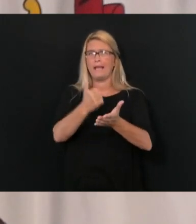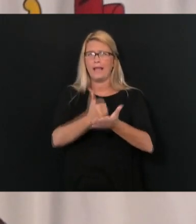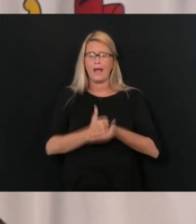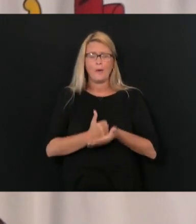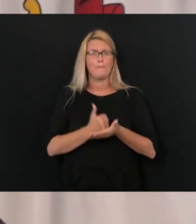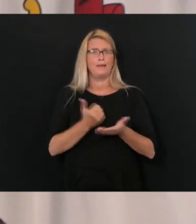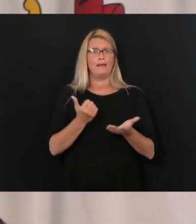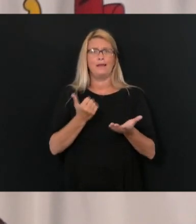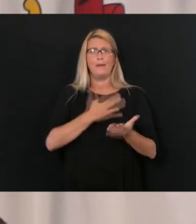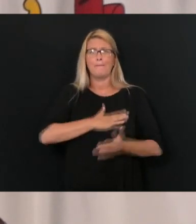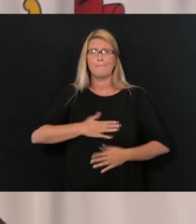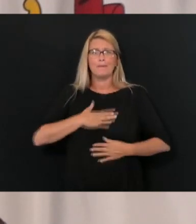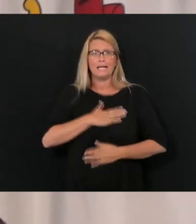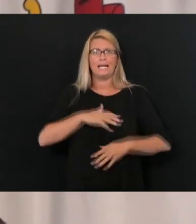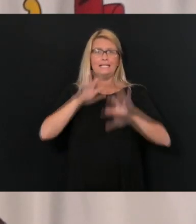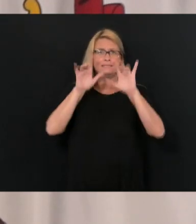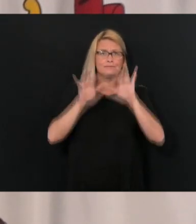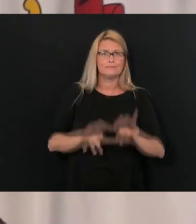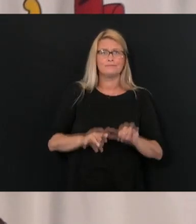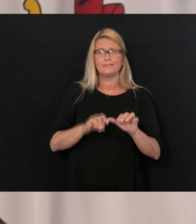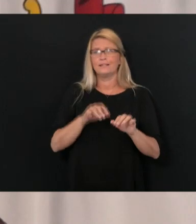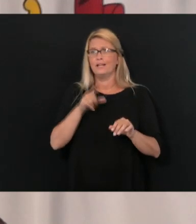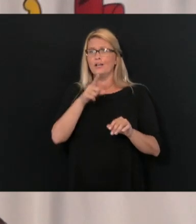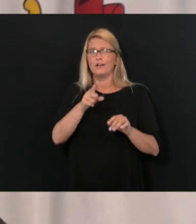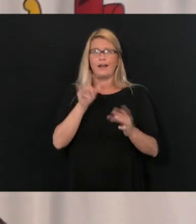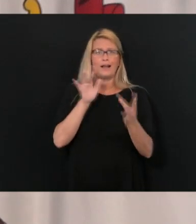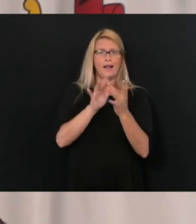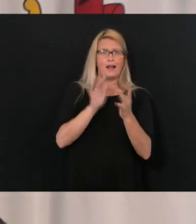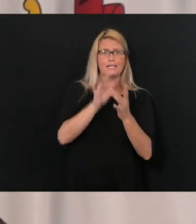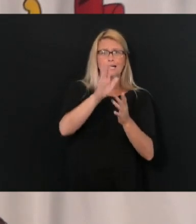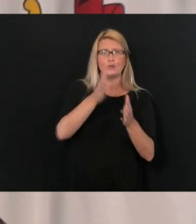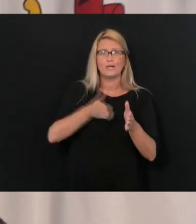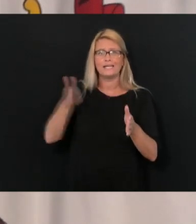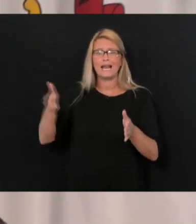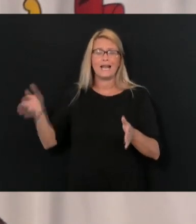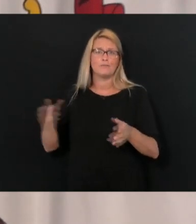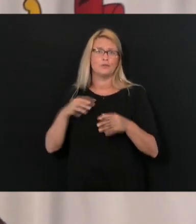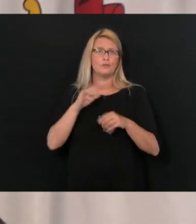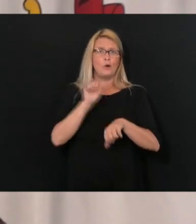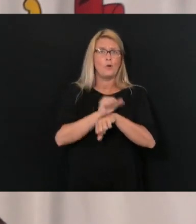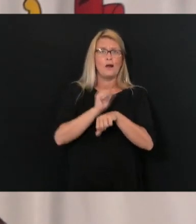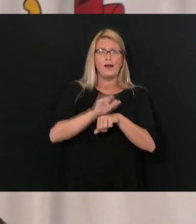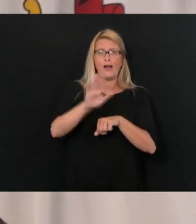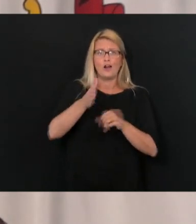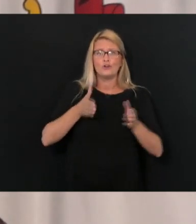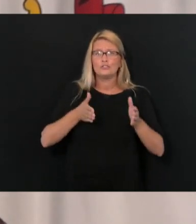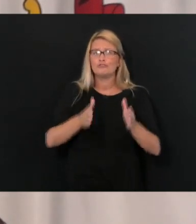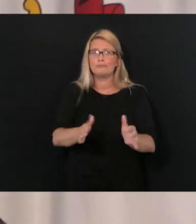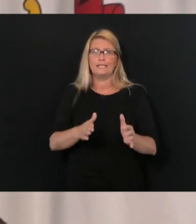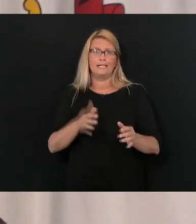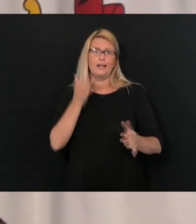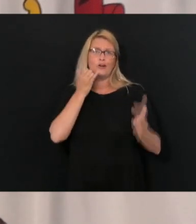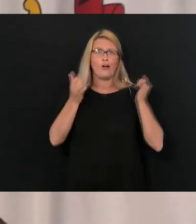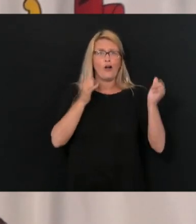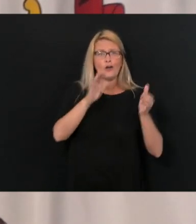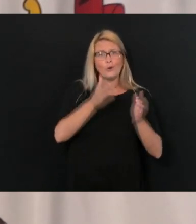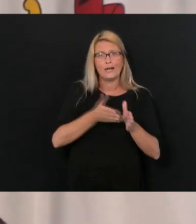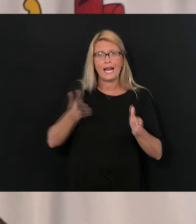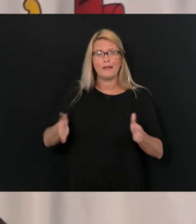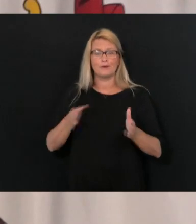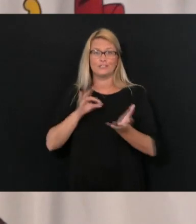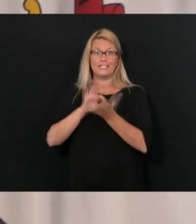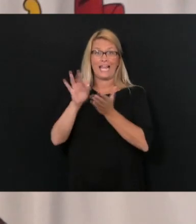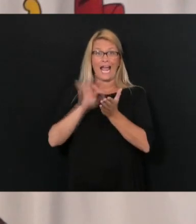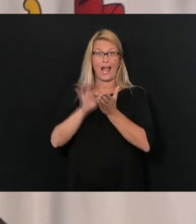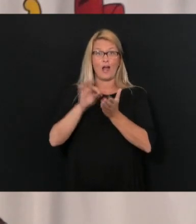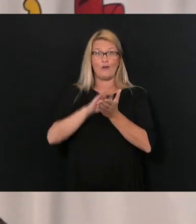important. Be team captains, be community captains, be street captains. Call your neighbors. Let's get counted,